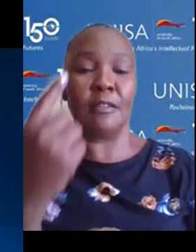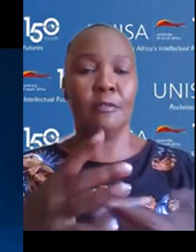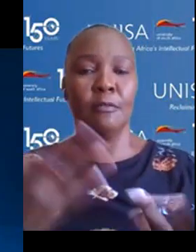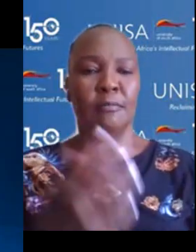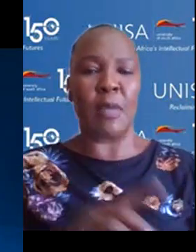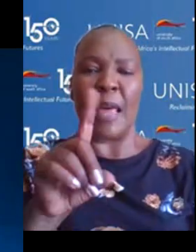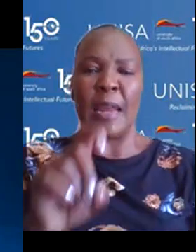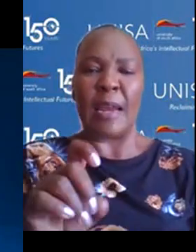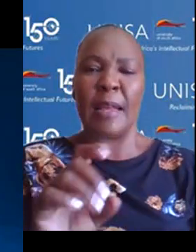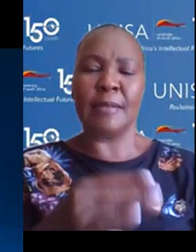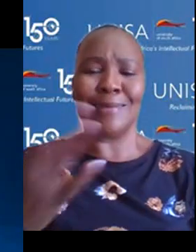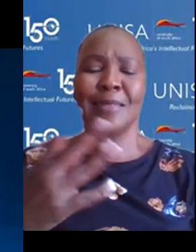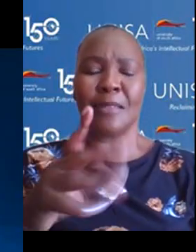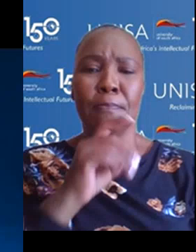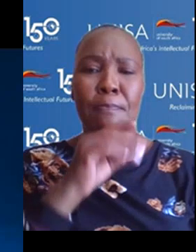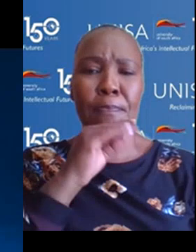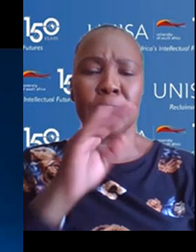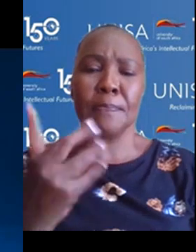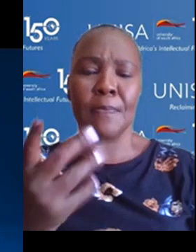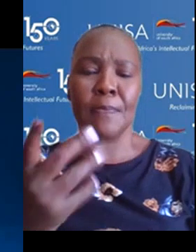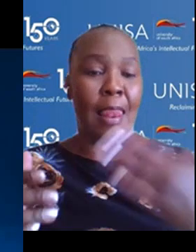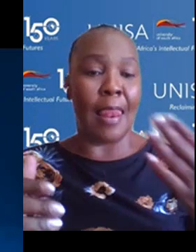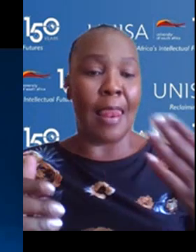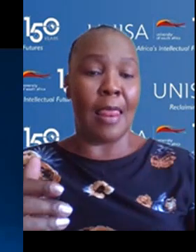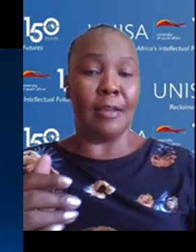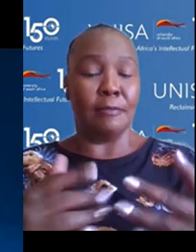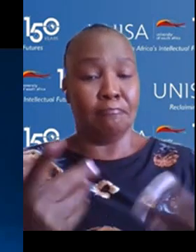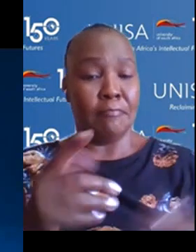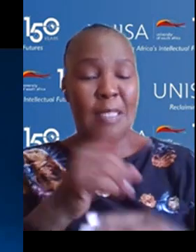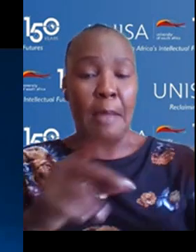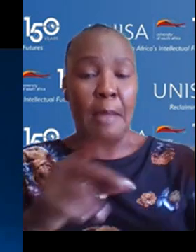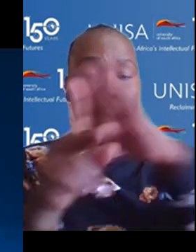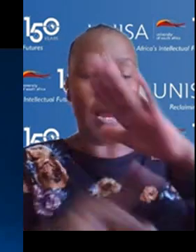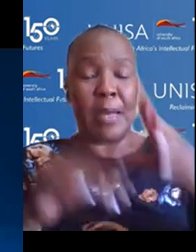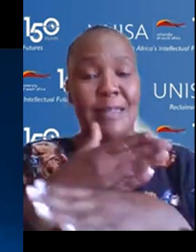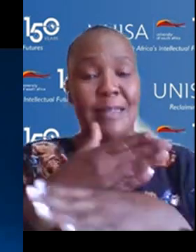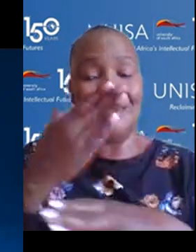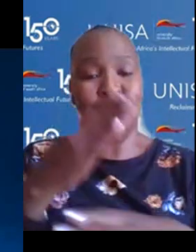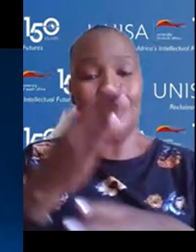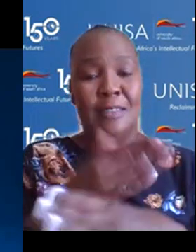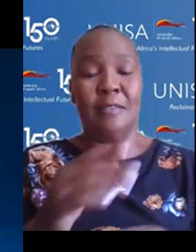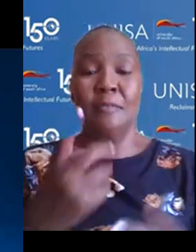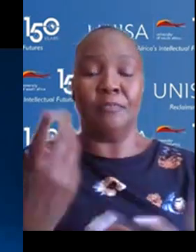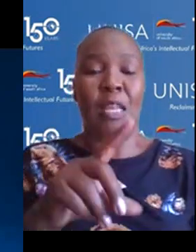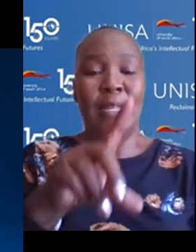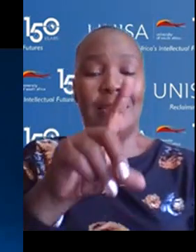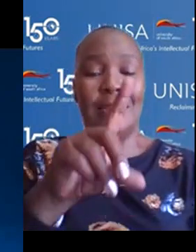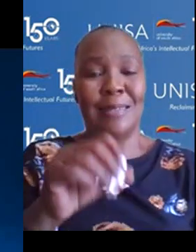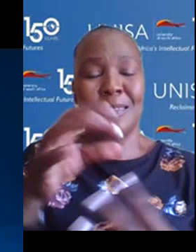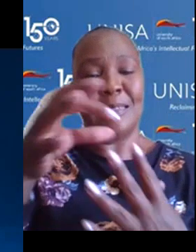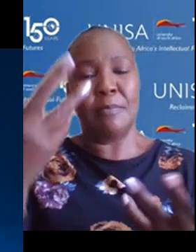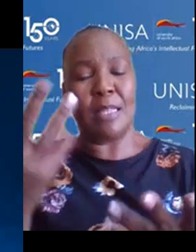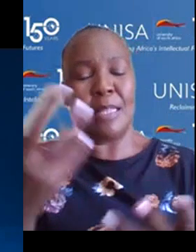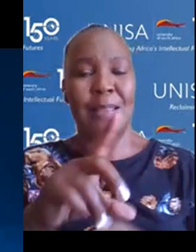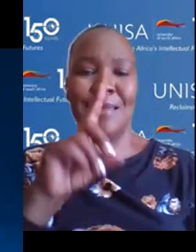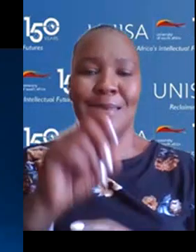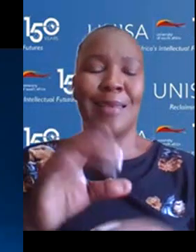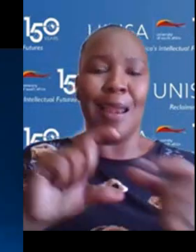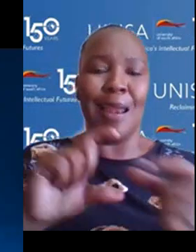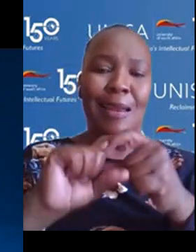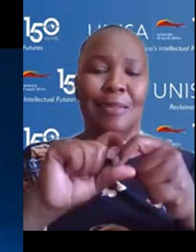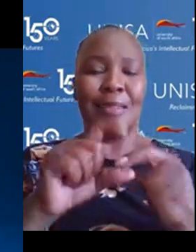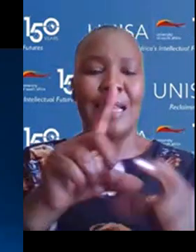right click? As you know, the left button of the mouse is the primary action button. When selecting an item, clicking a link, clicking and